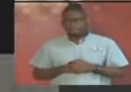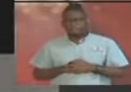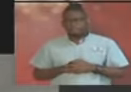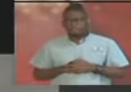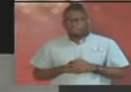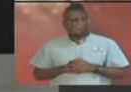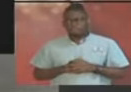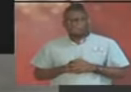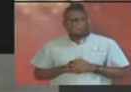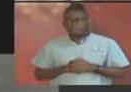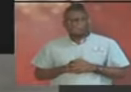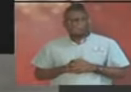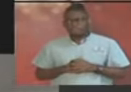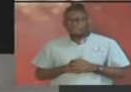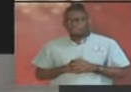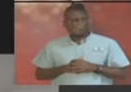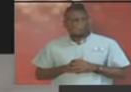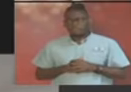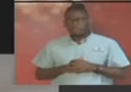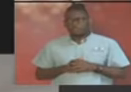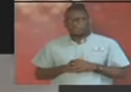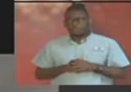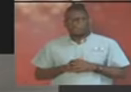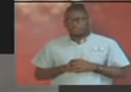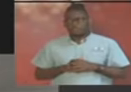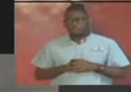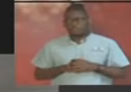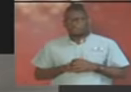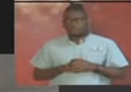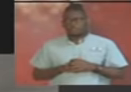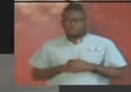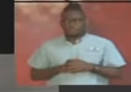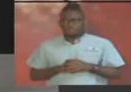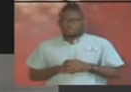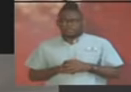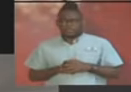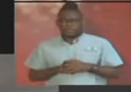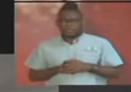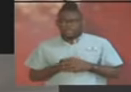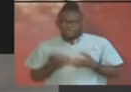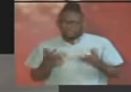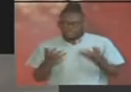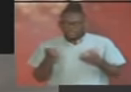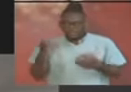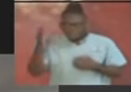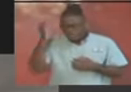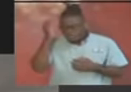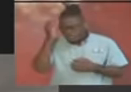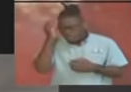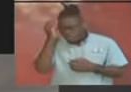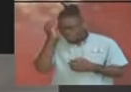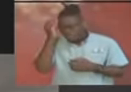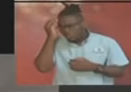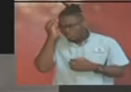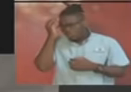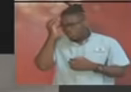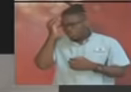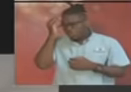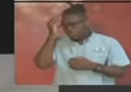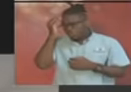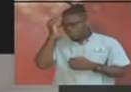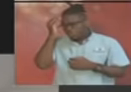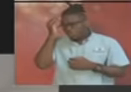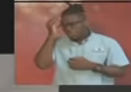Hi, good day again. I wanted to know if there has been any thought to appeals by